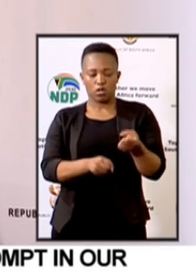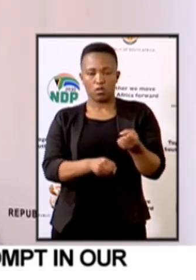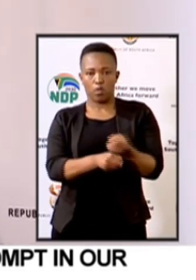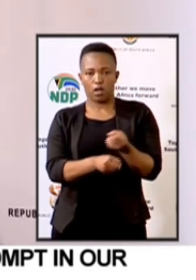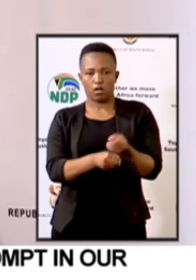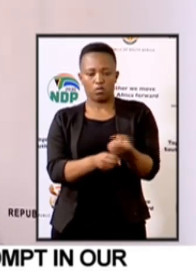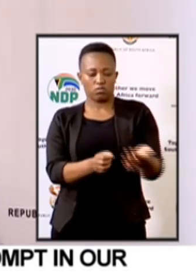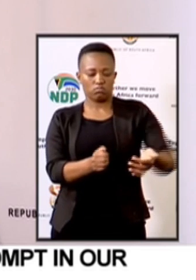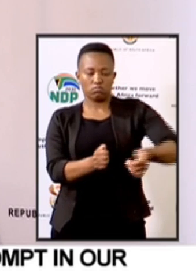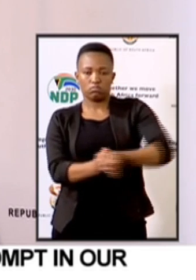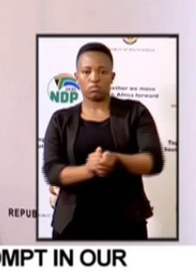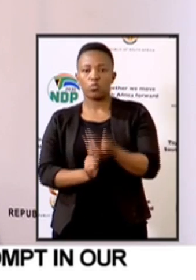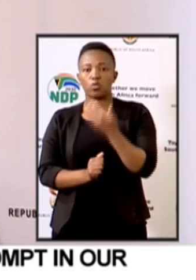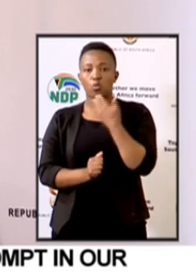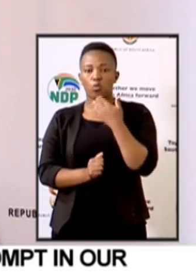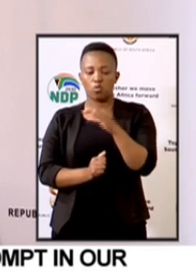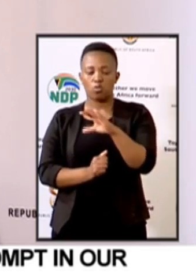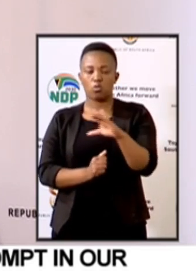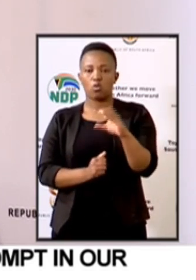in relation to